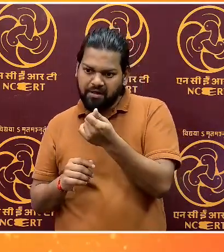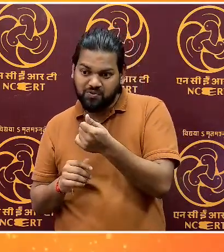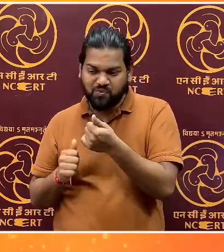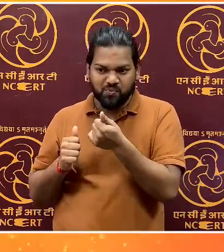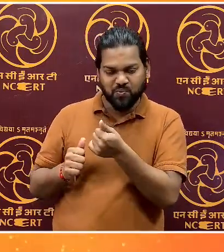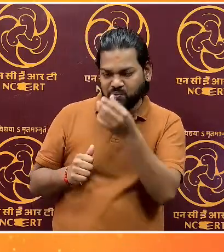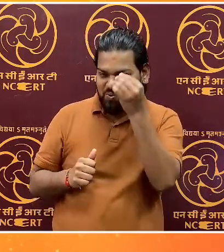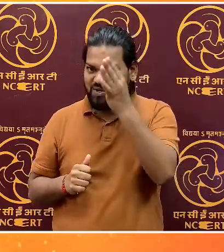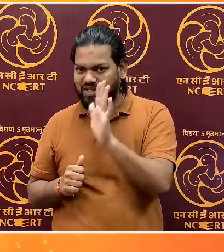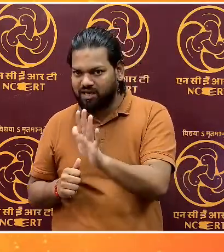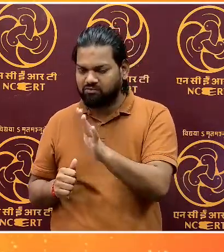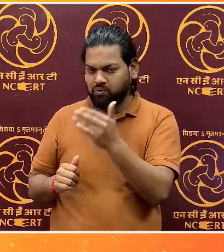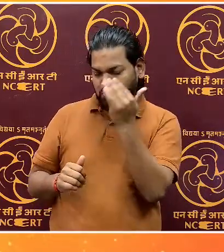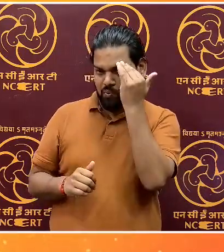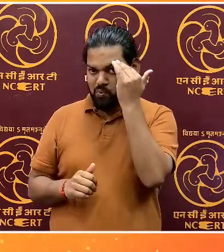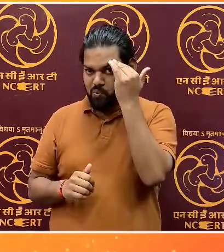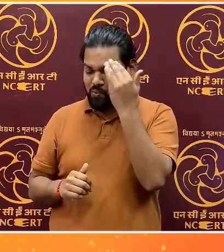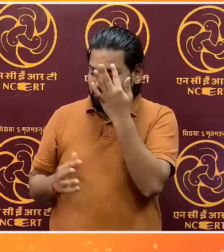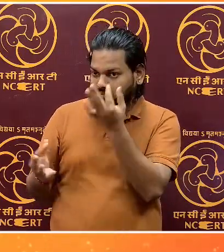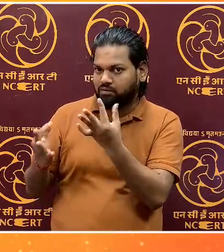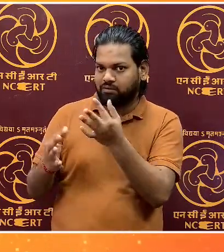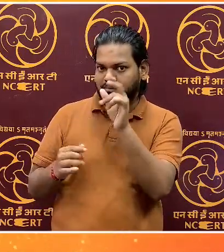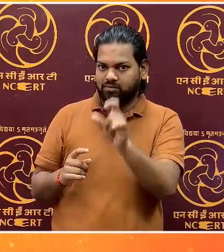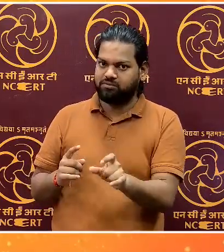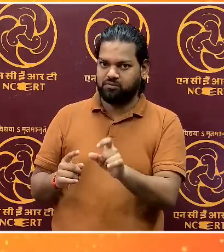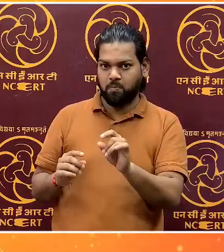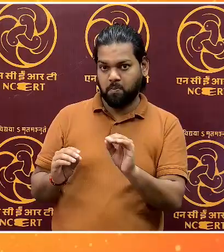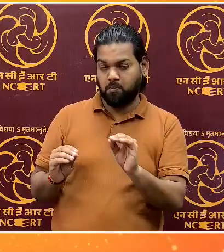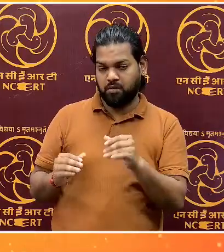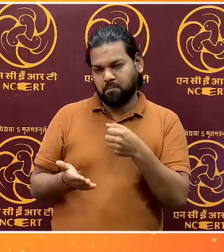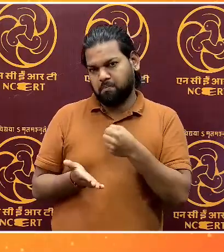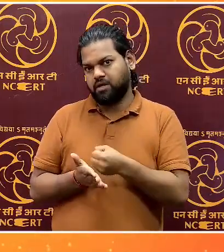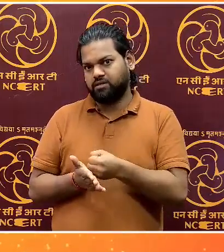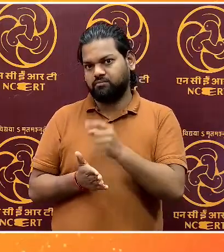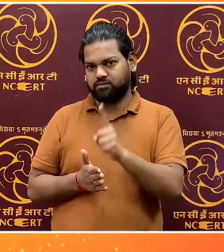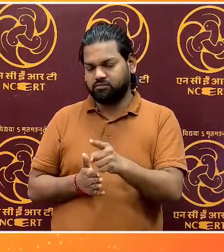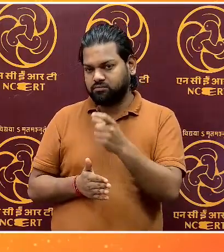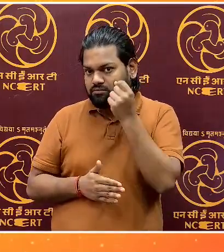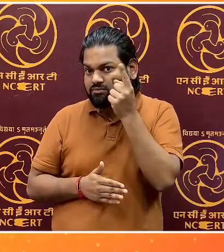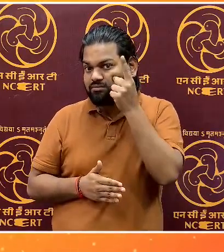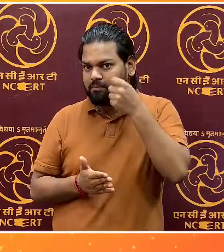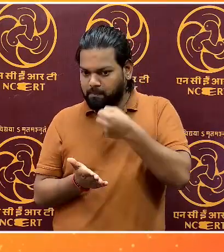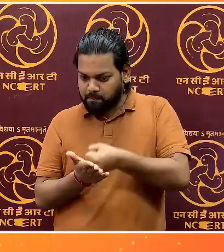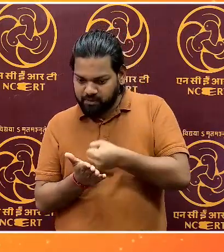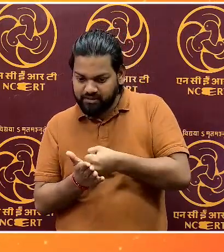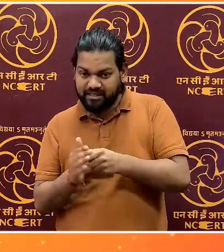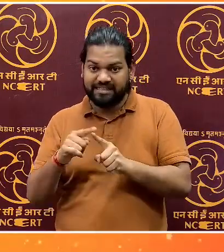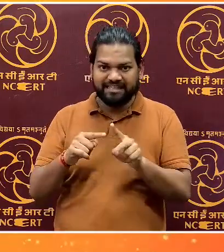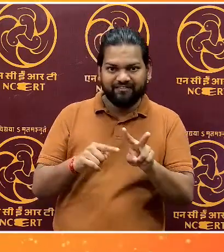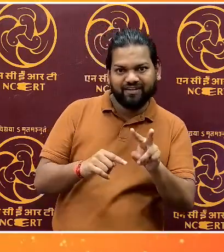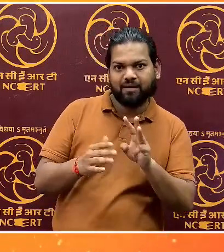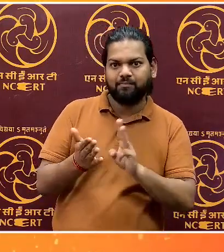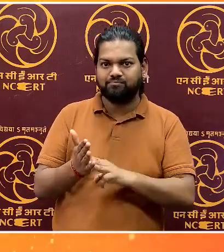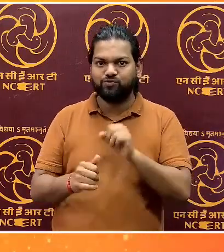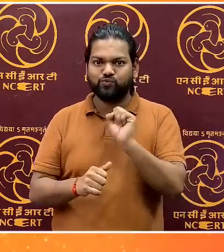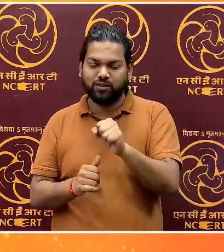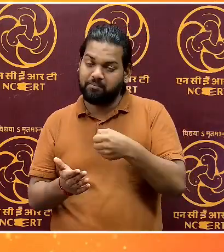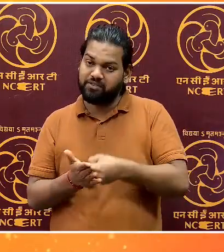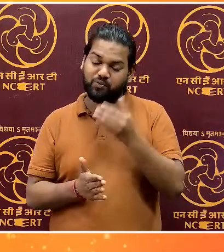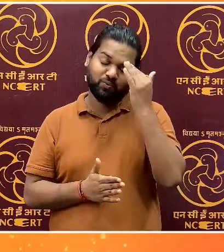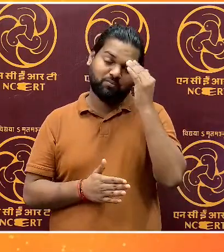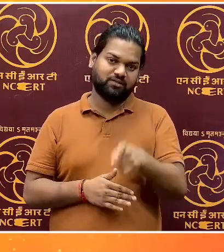good knowledge of investment instrument, then one thing is very much basic: to understand the basics of tvm. Right.